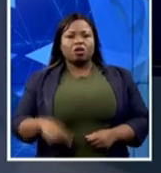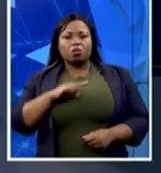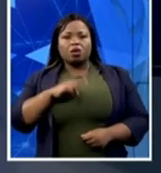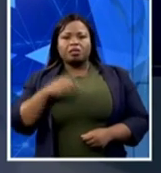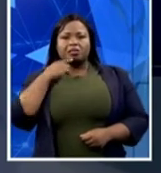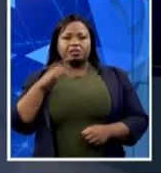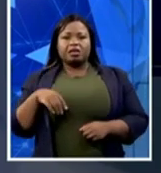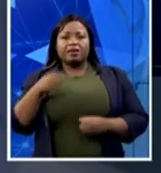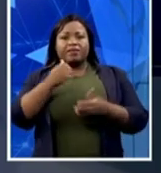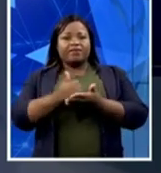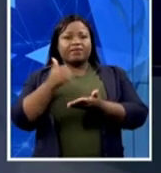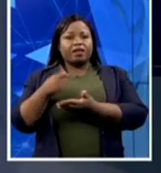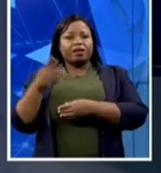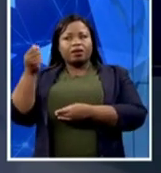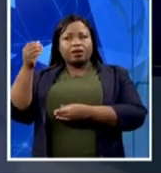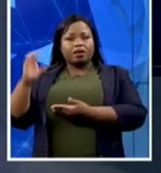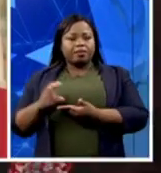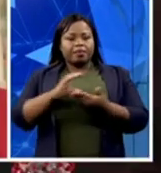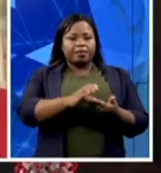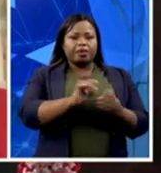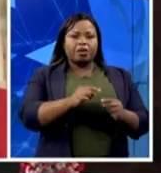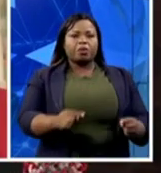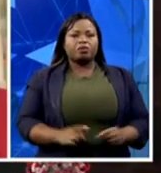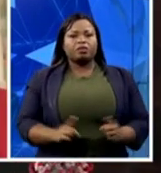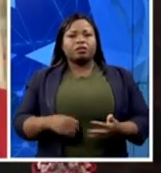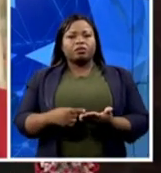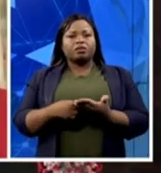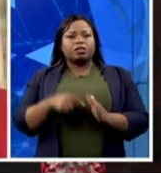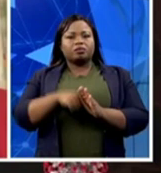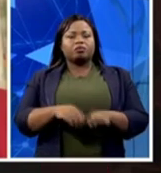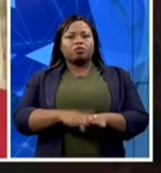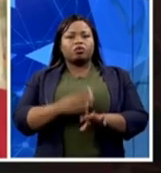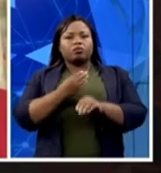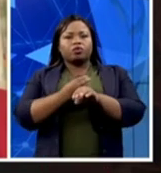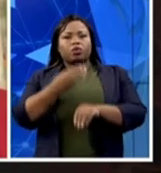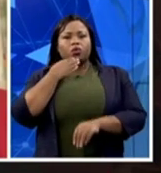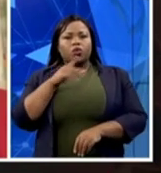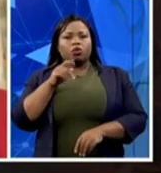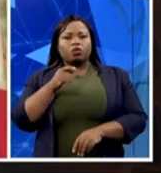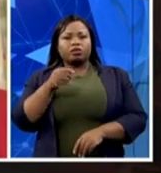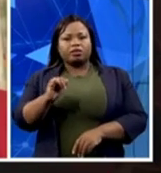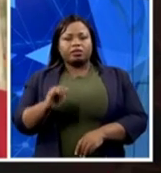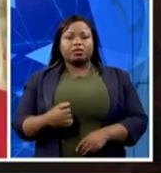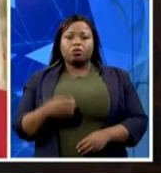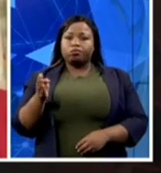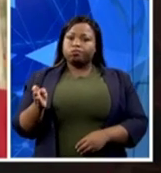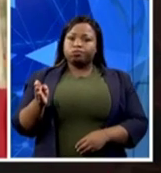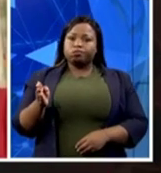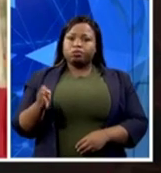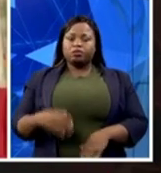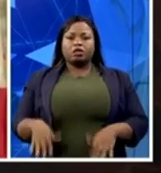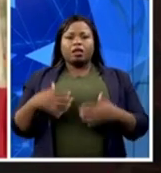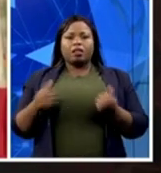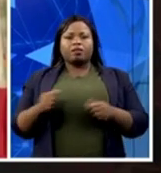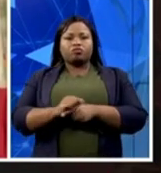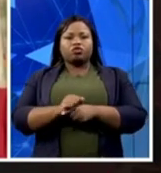To discuss these developments, we're joined via Skype by Dr. Kgosi Letlape. He's a health practitioner, a health activist, and